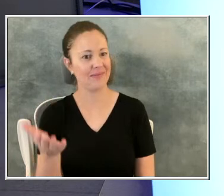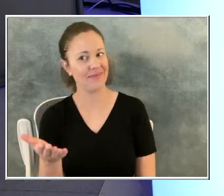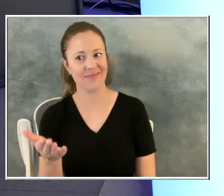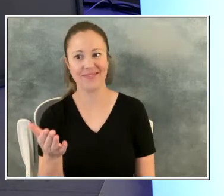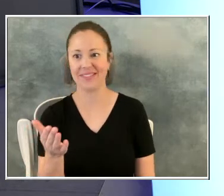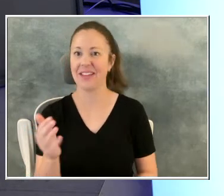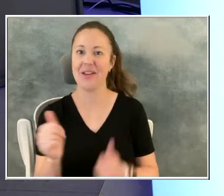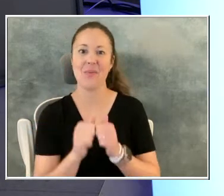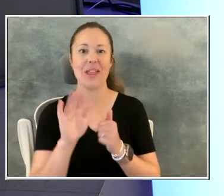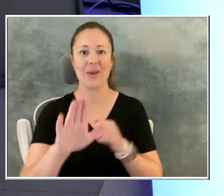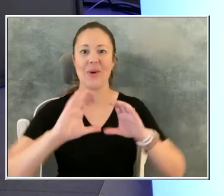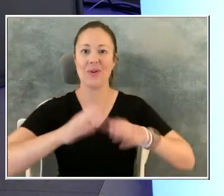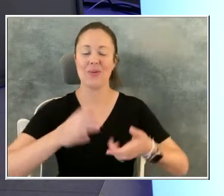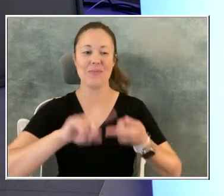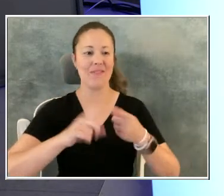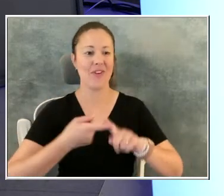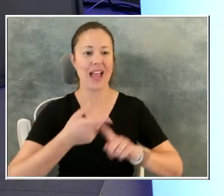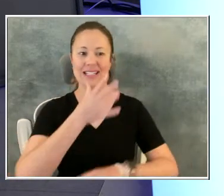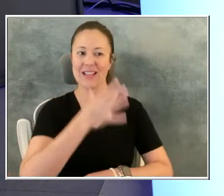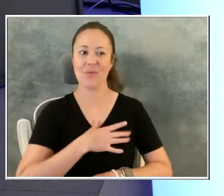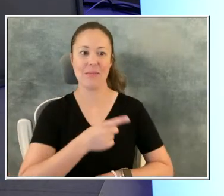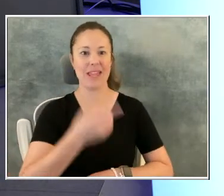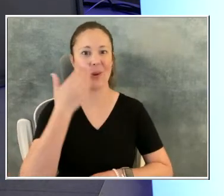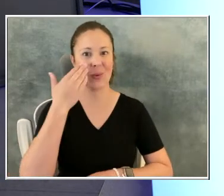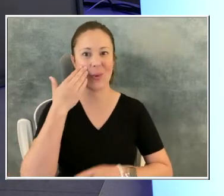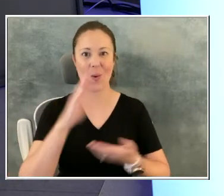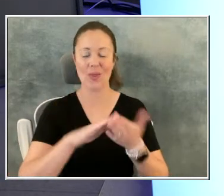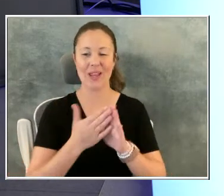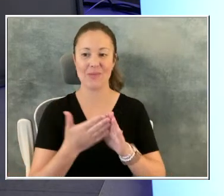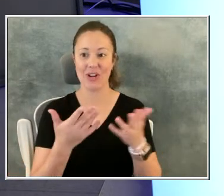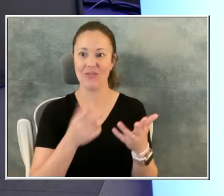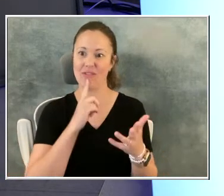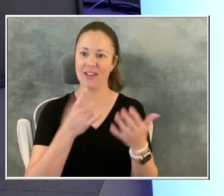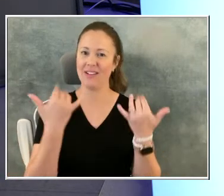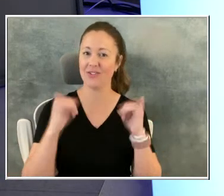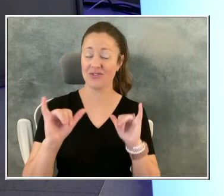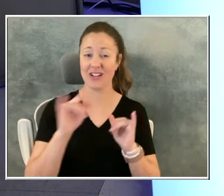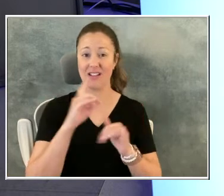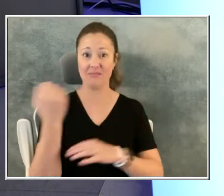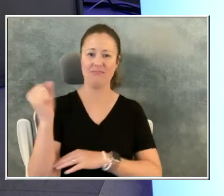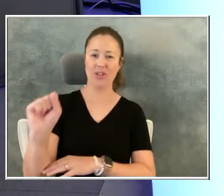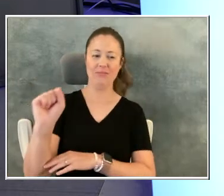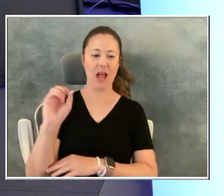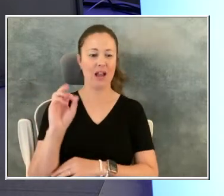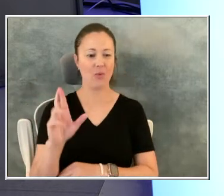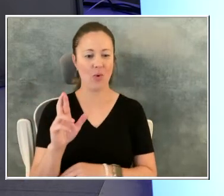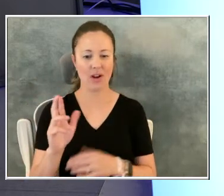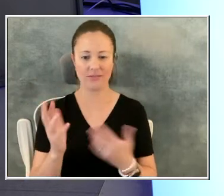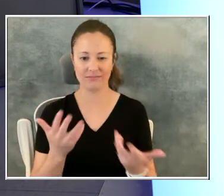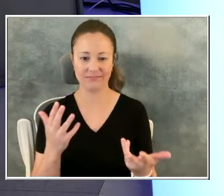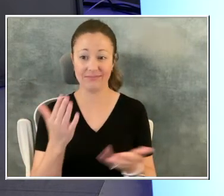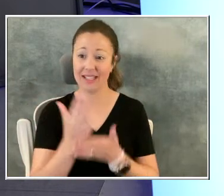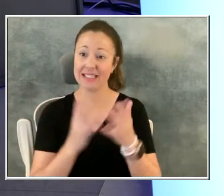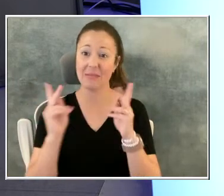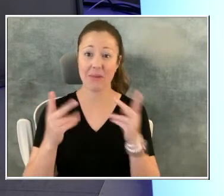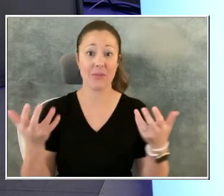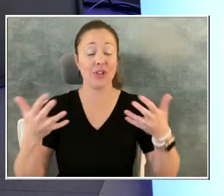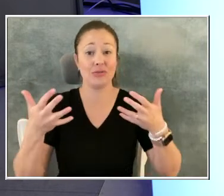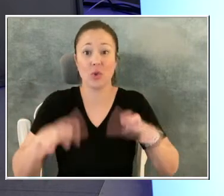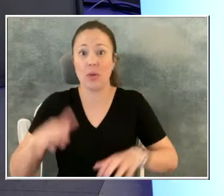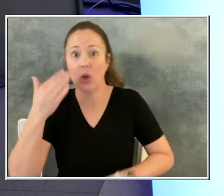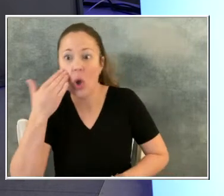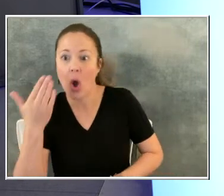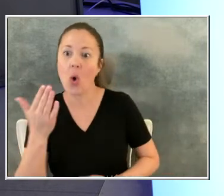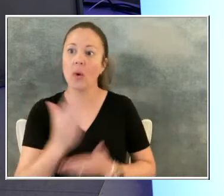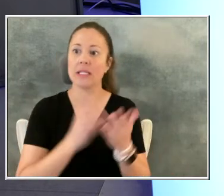group of friends and the women that you know out in the community, is there still a pushback, or some people just not wanting to know, some people not wanting to